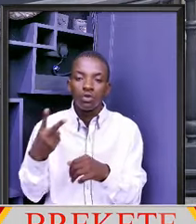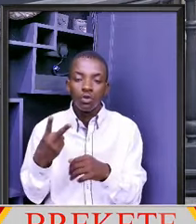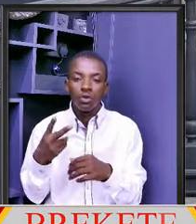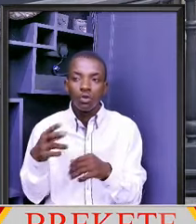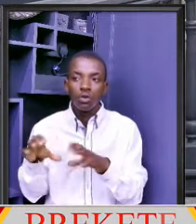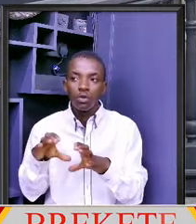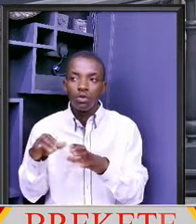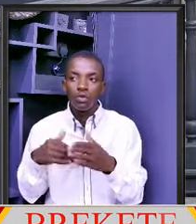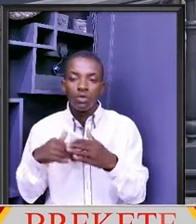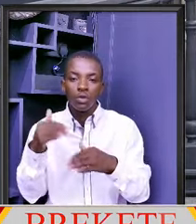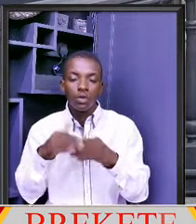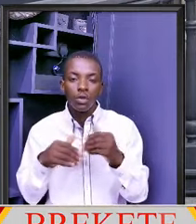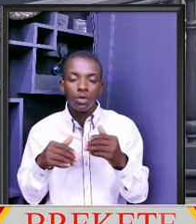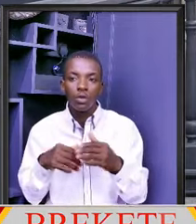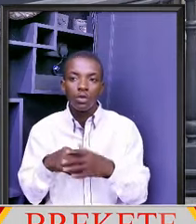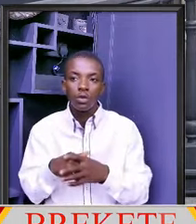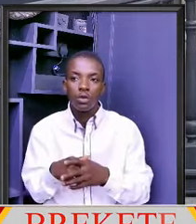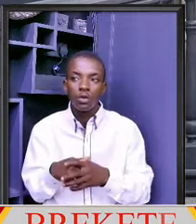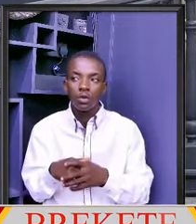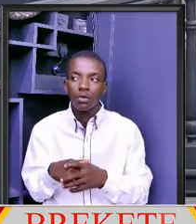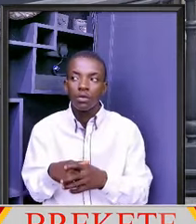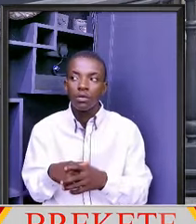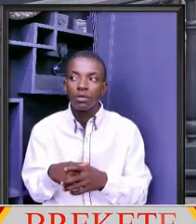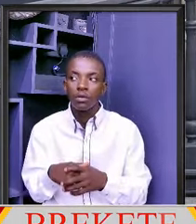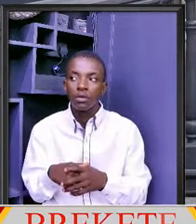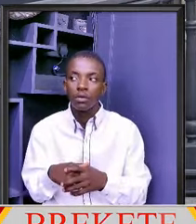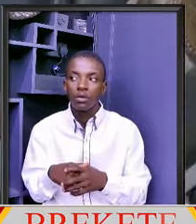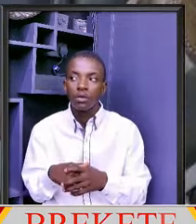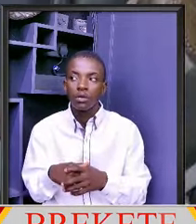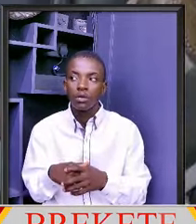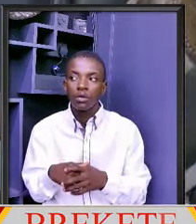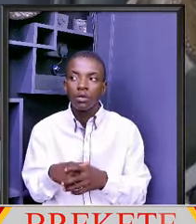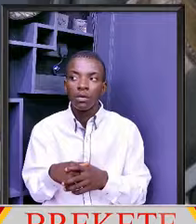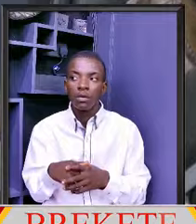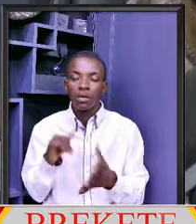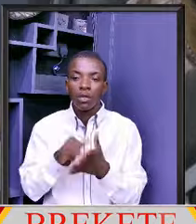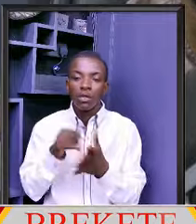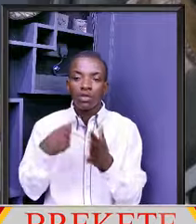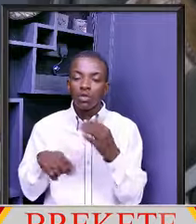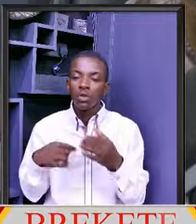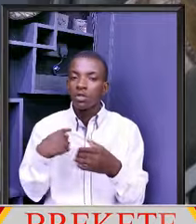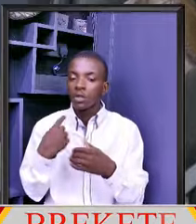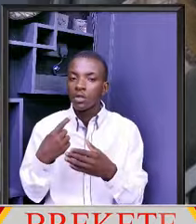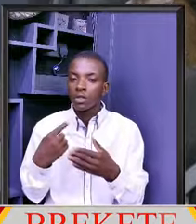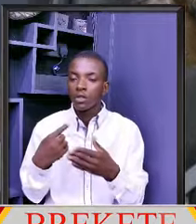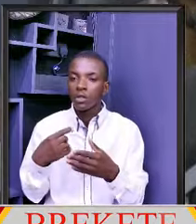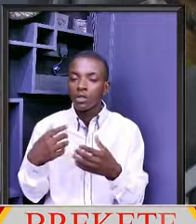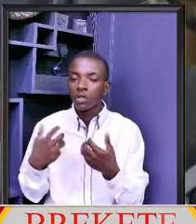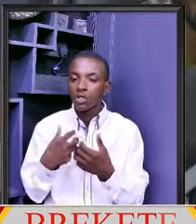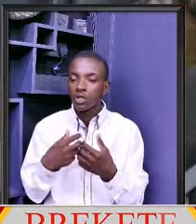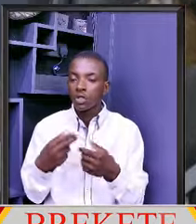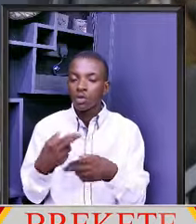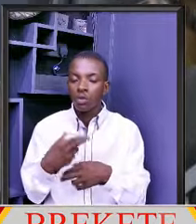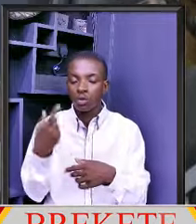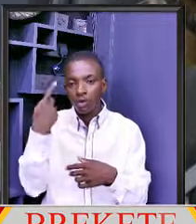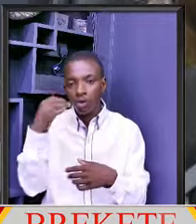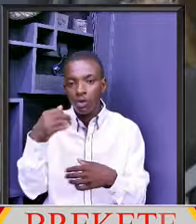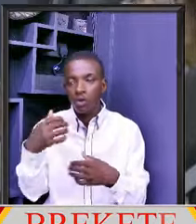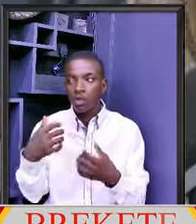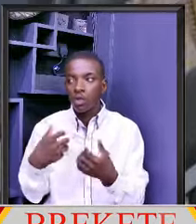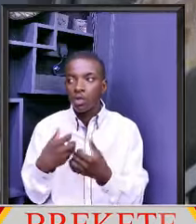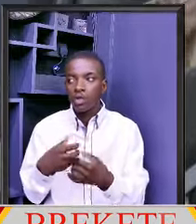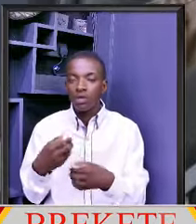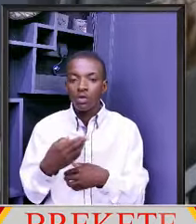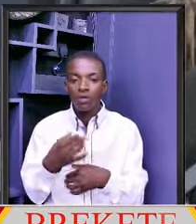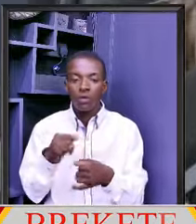doing, we are building our Akomoran. You became the engine room. That is what he says before all of them. He calls you engine room